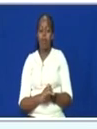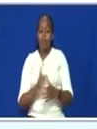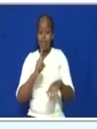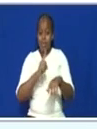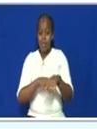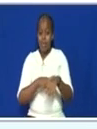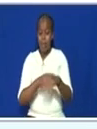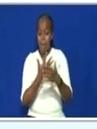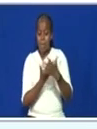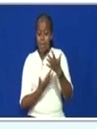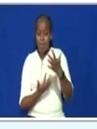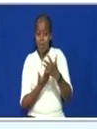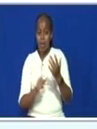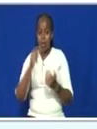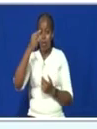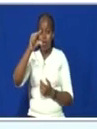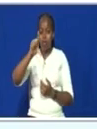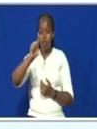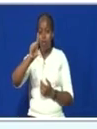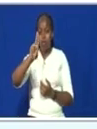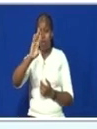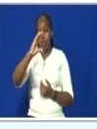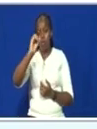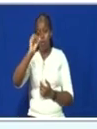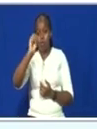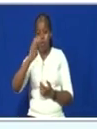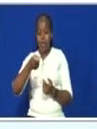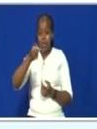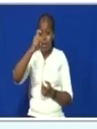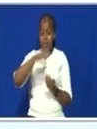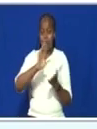blood glucose level rises above normal,